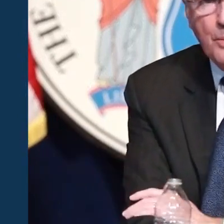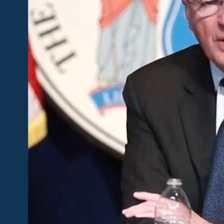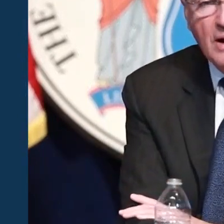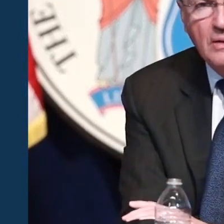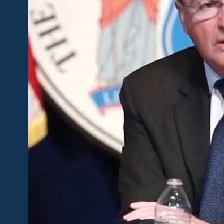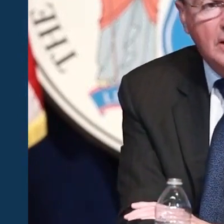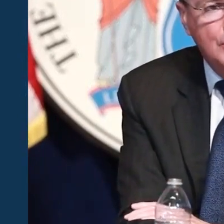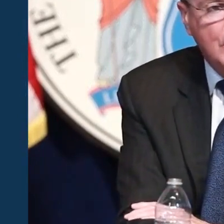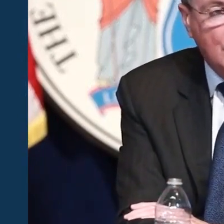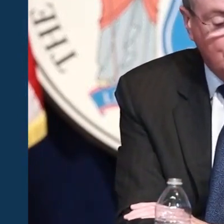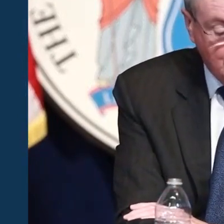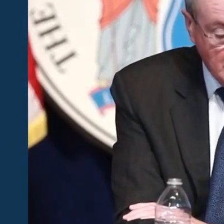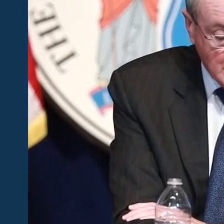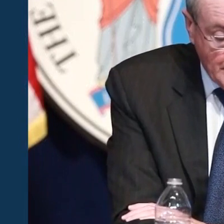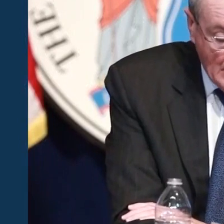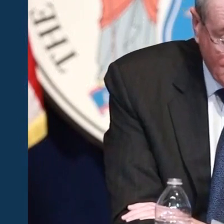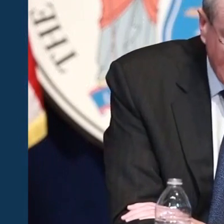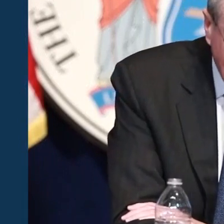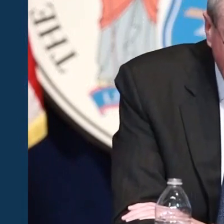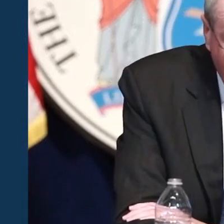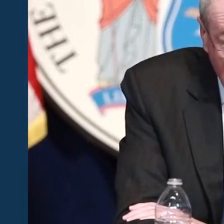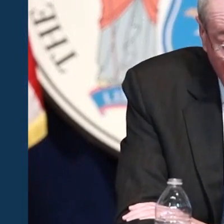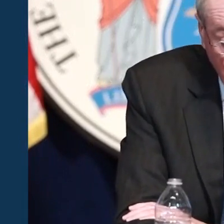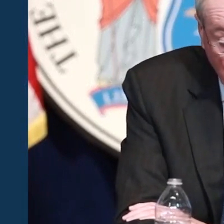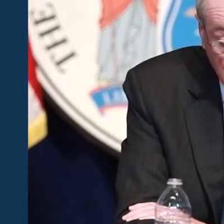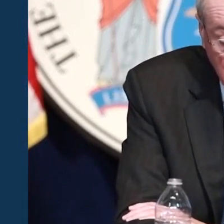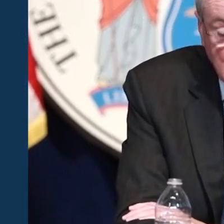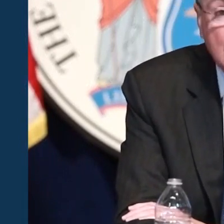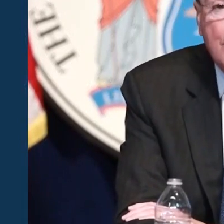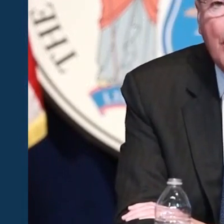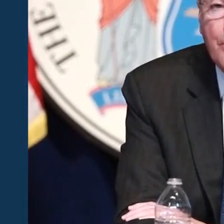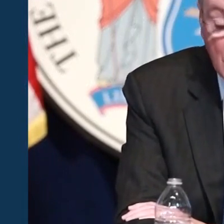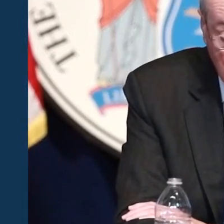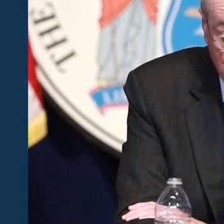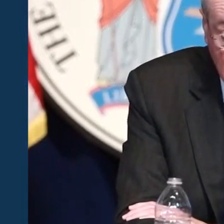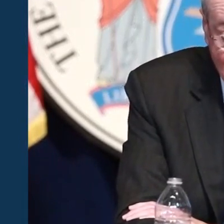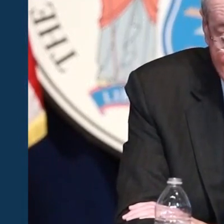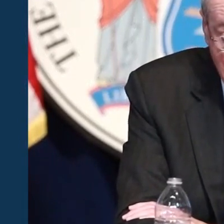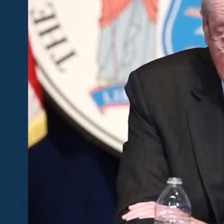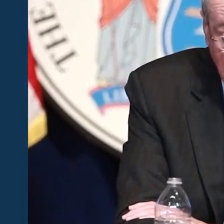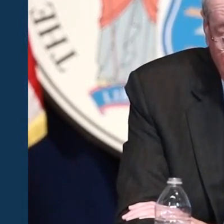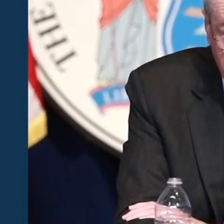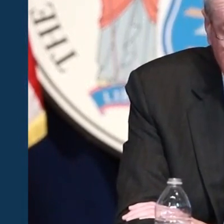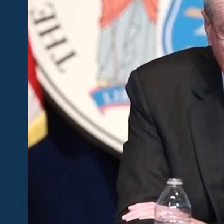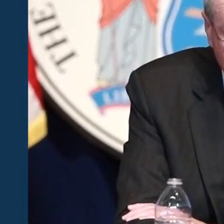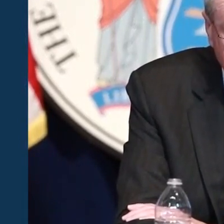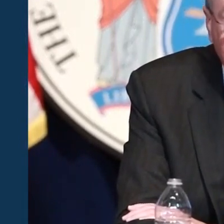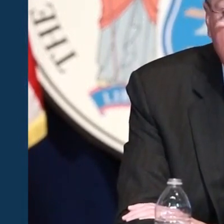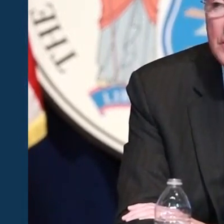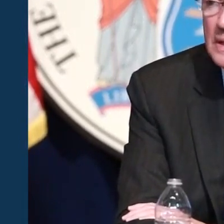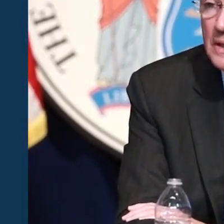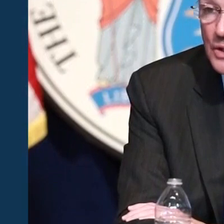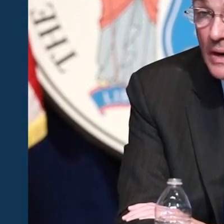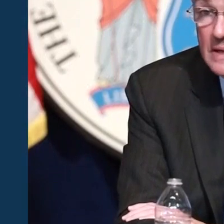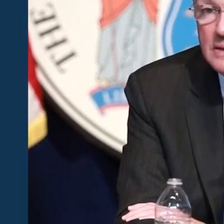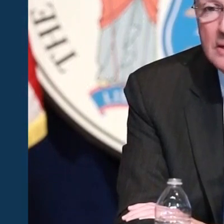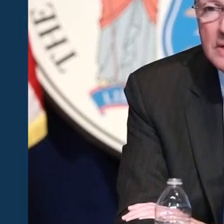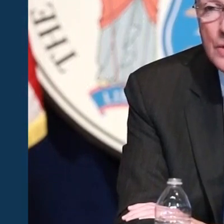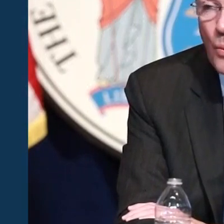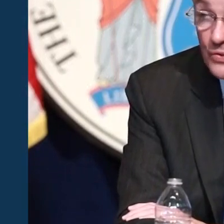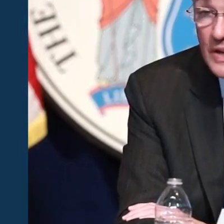to prepare our healthcare system and capacity, our efforts are continuing to prepare our state and for the potential of up to, you